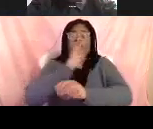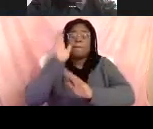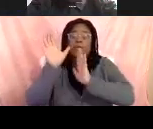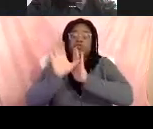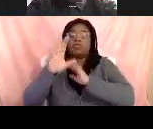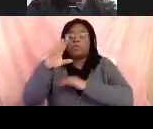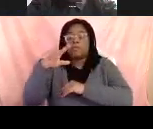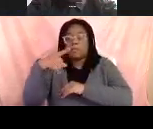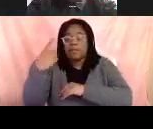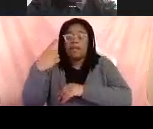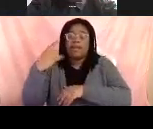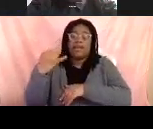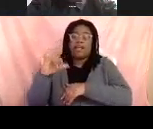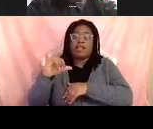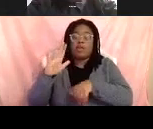caution.